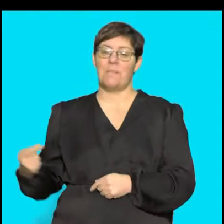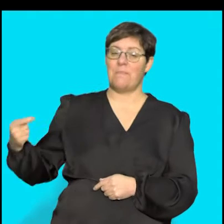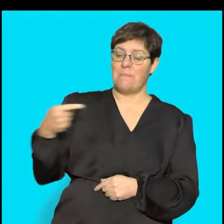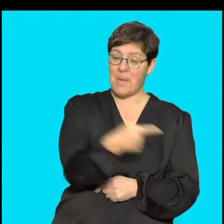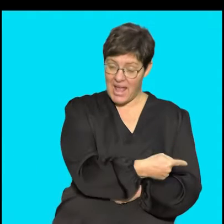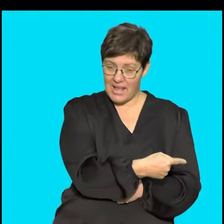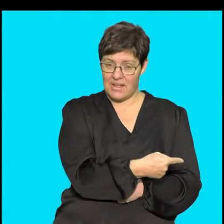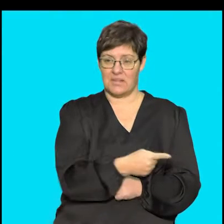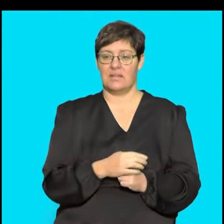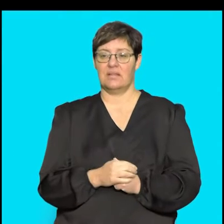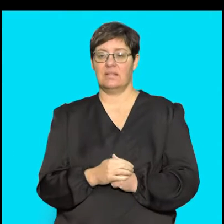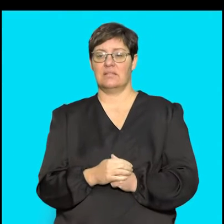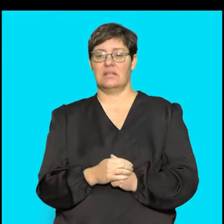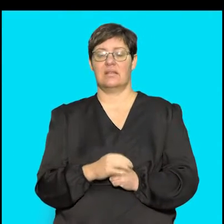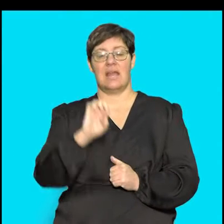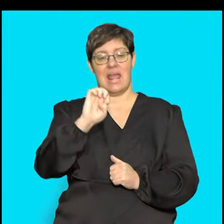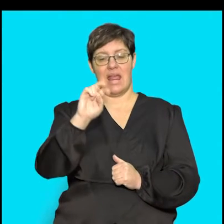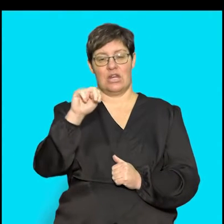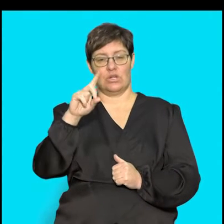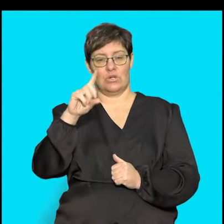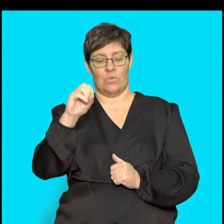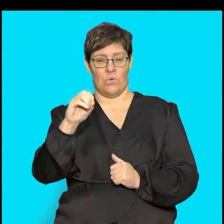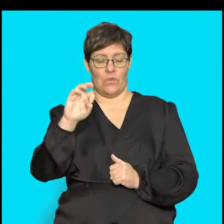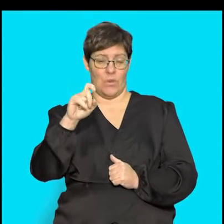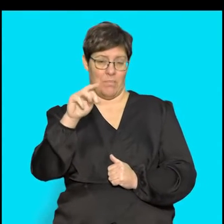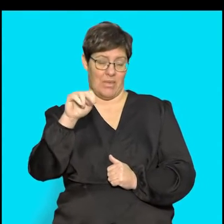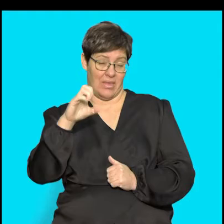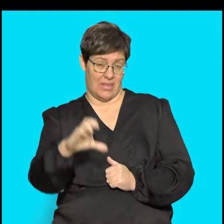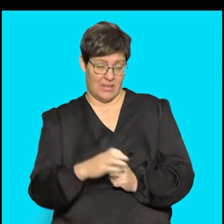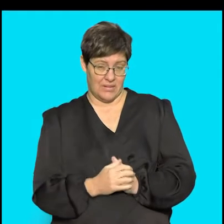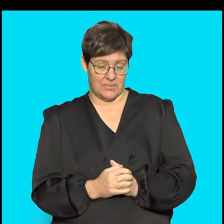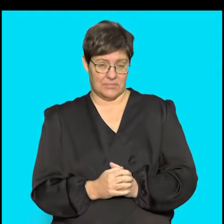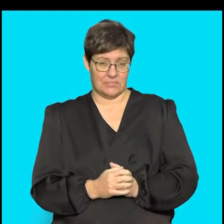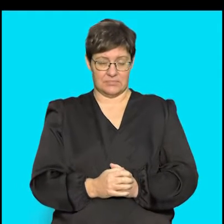means that my reverse reaction is endothermic.